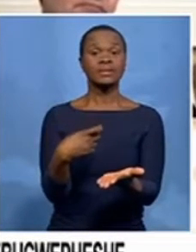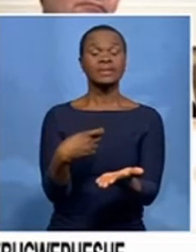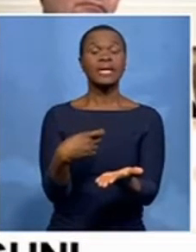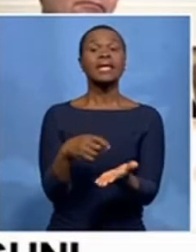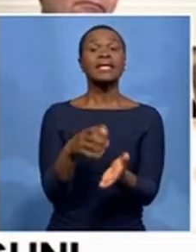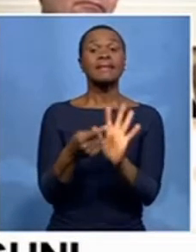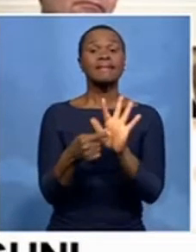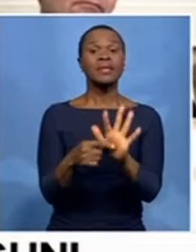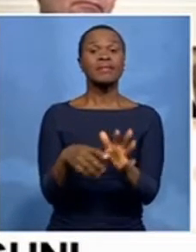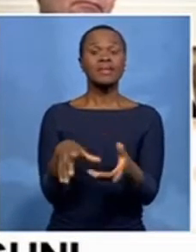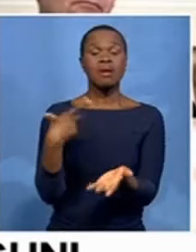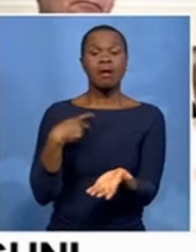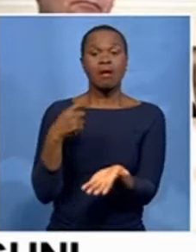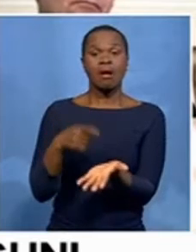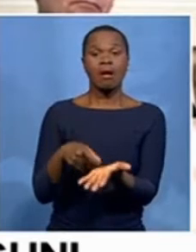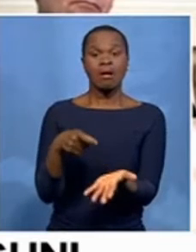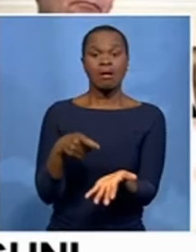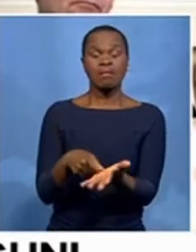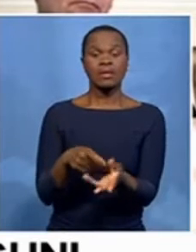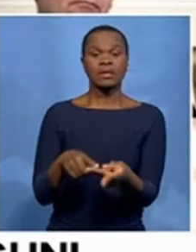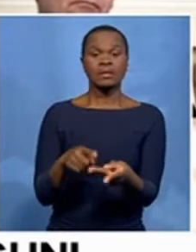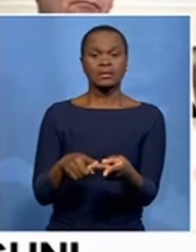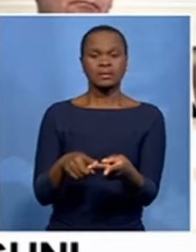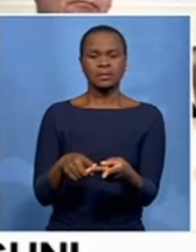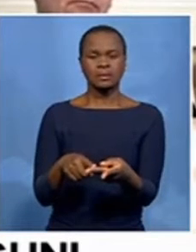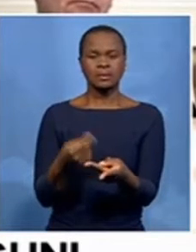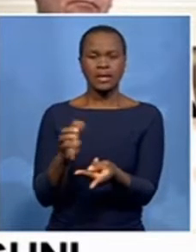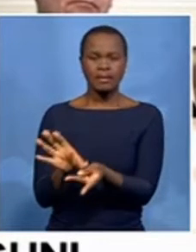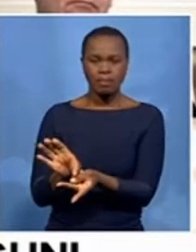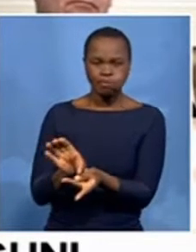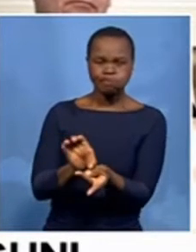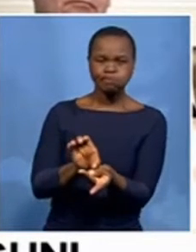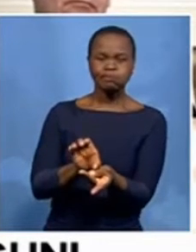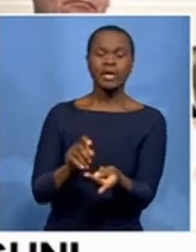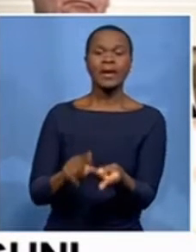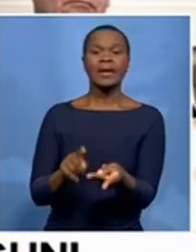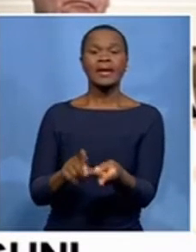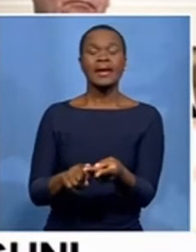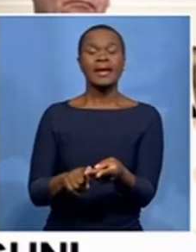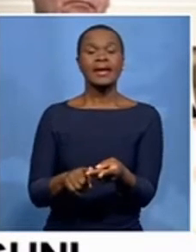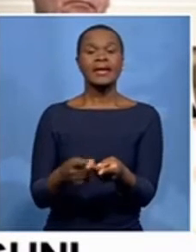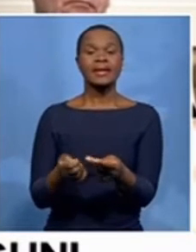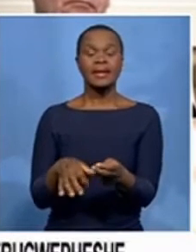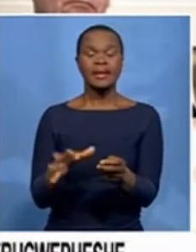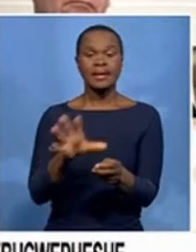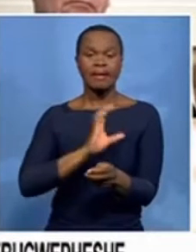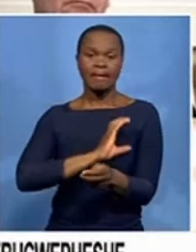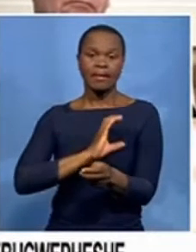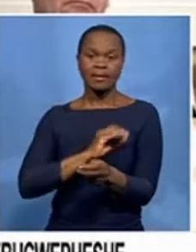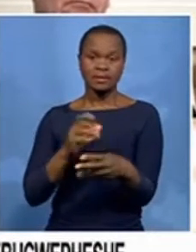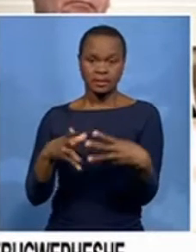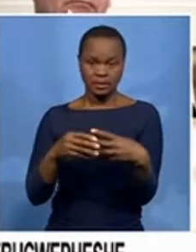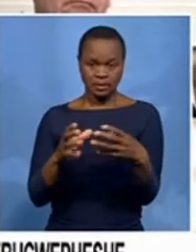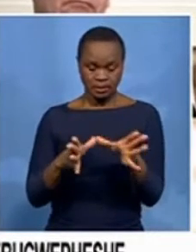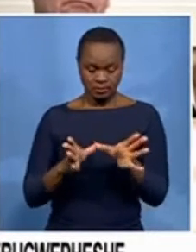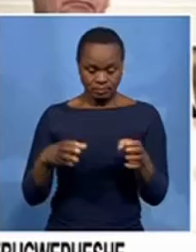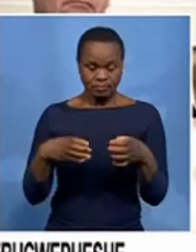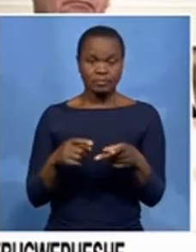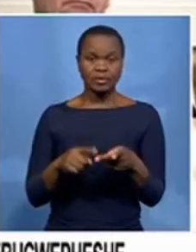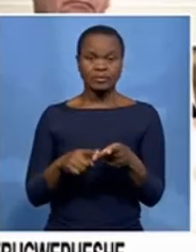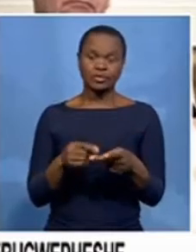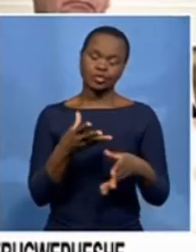The application is dismissed with such costs to include those occasioned by the employment of senior counsel. I hand